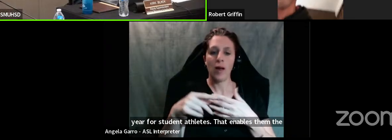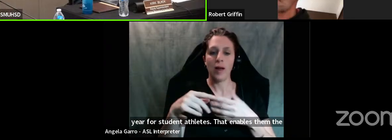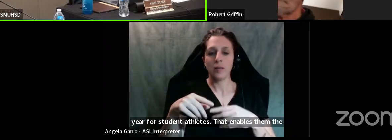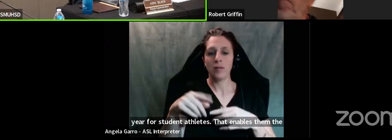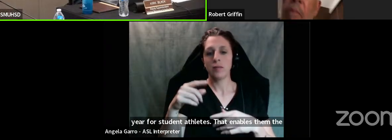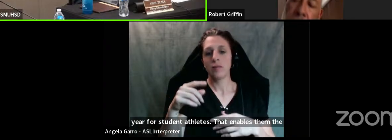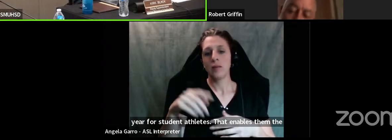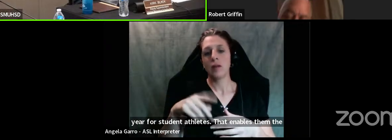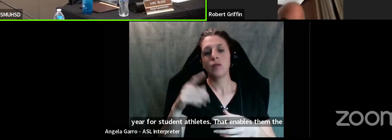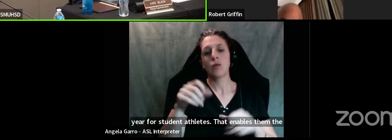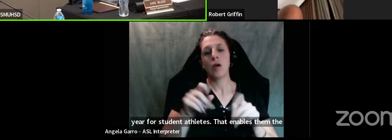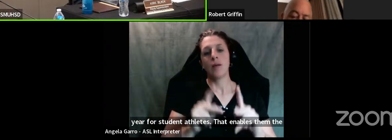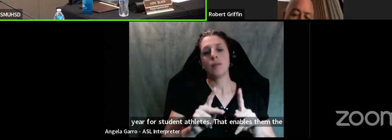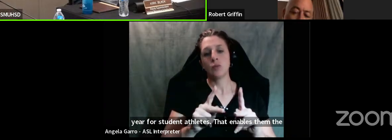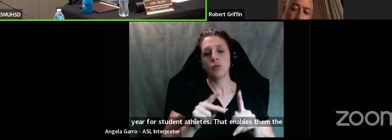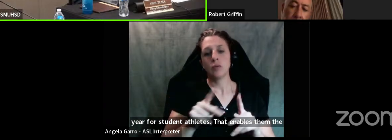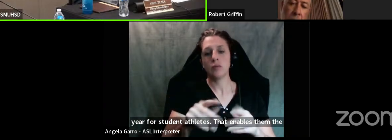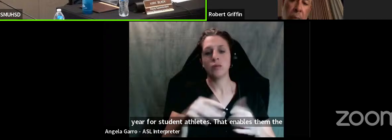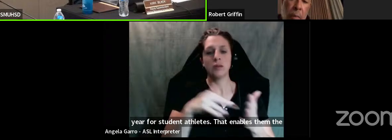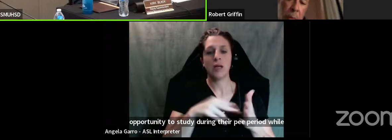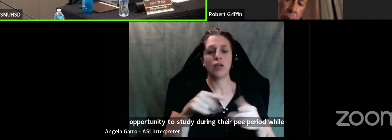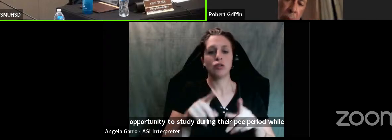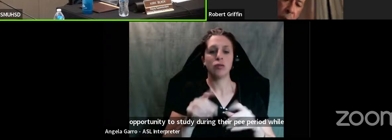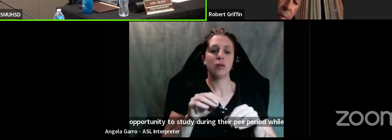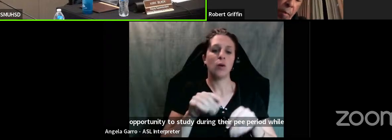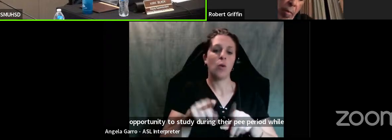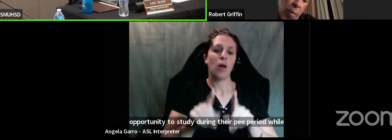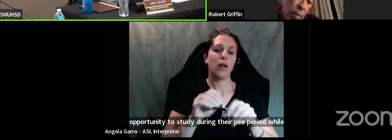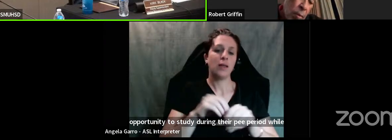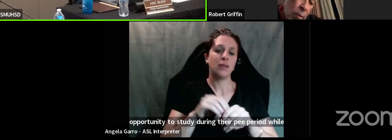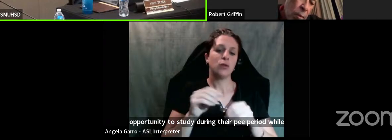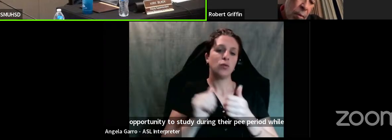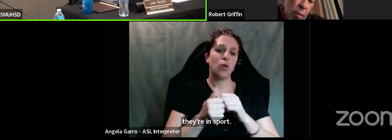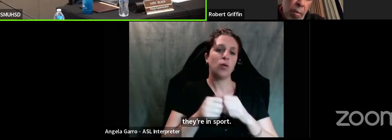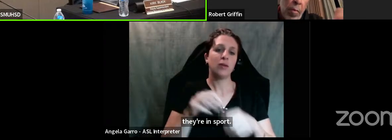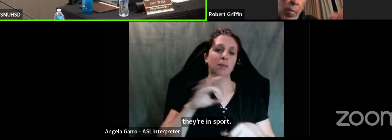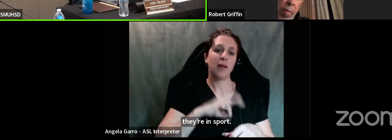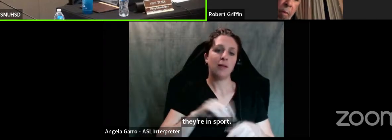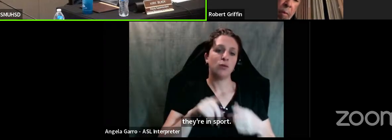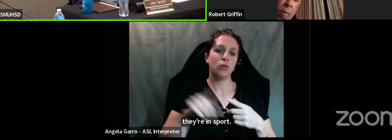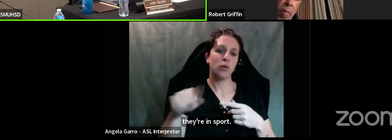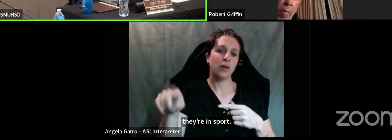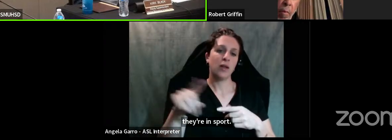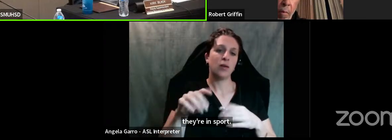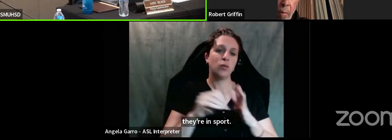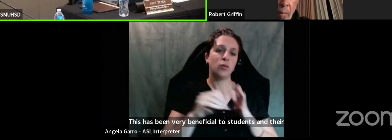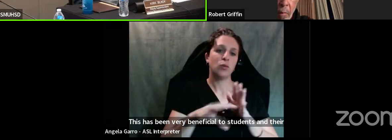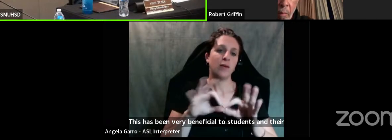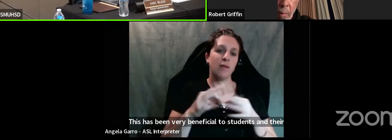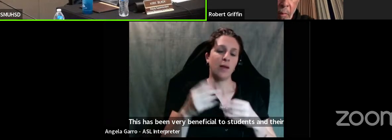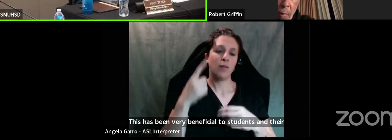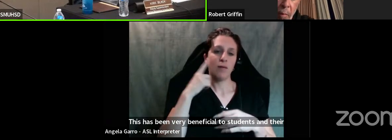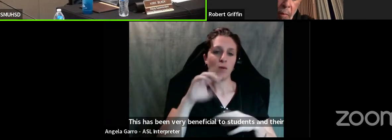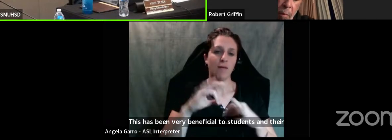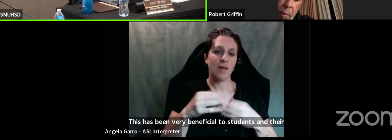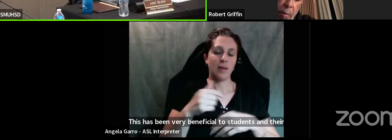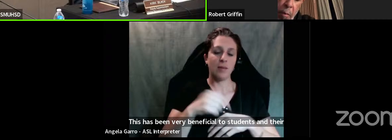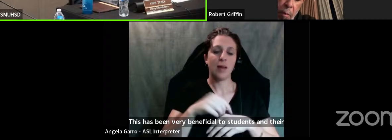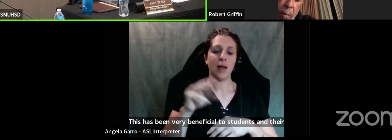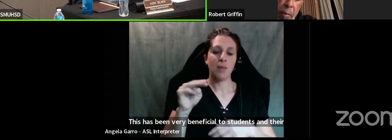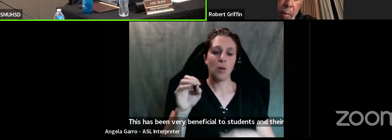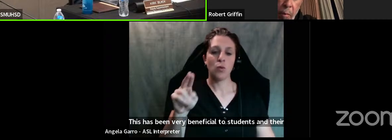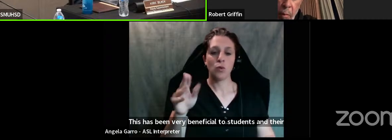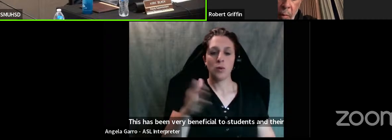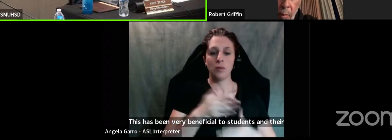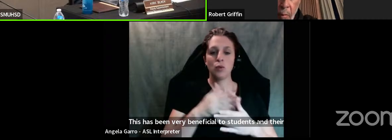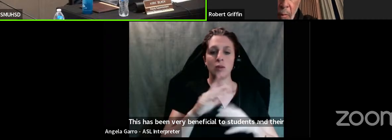while they're in sport. This has been very beneficial to students and their families for family time. The MOU between the